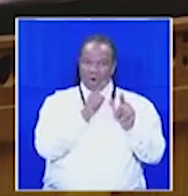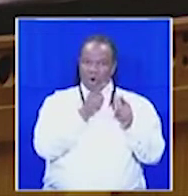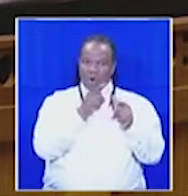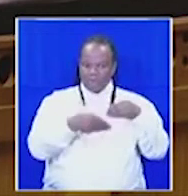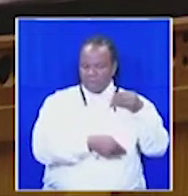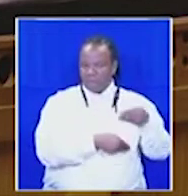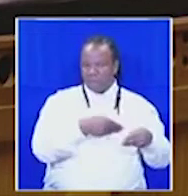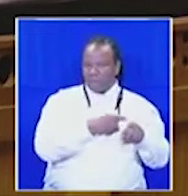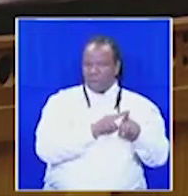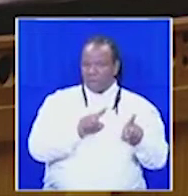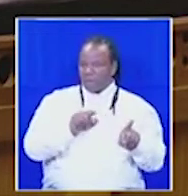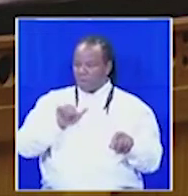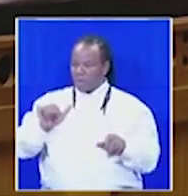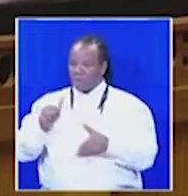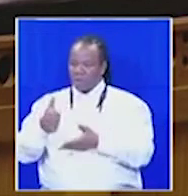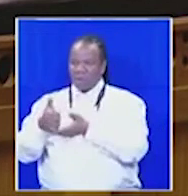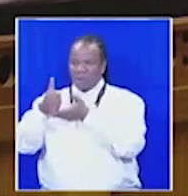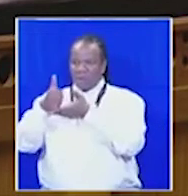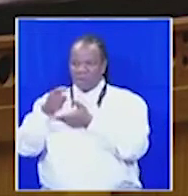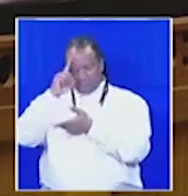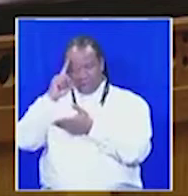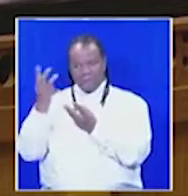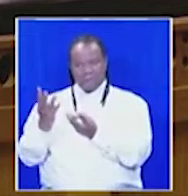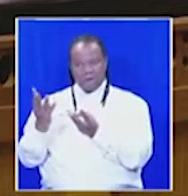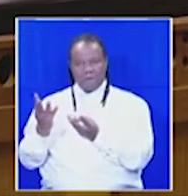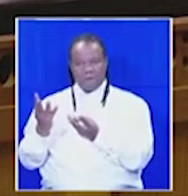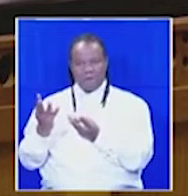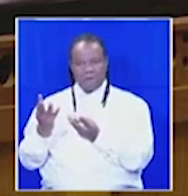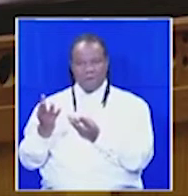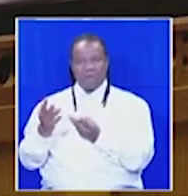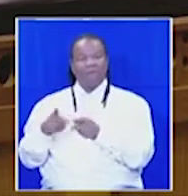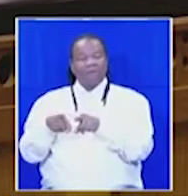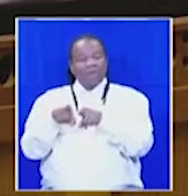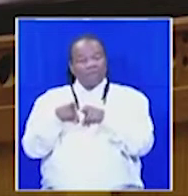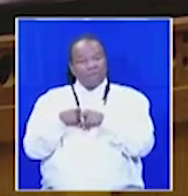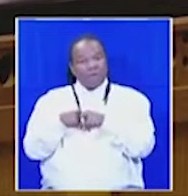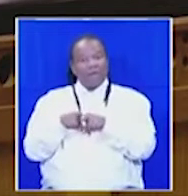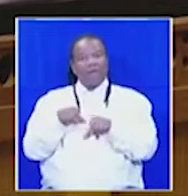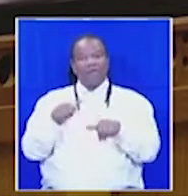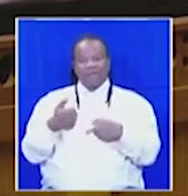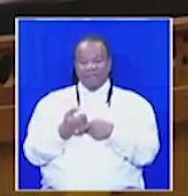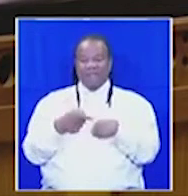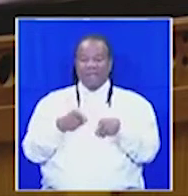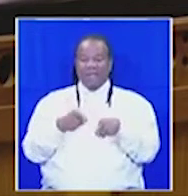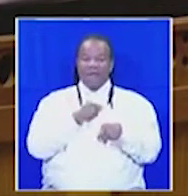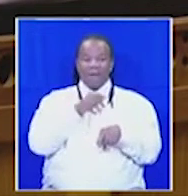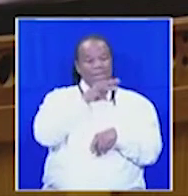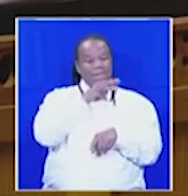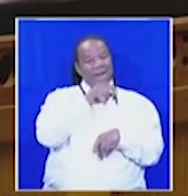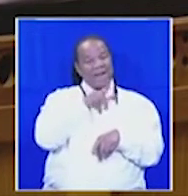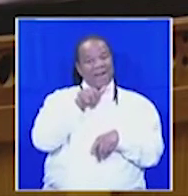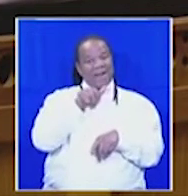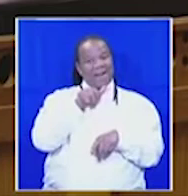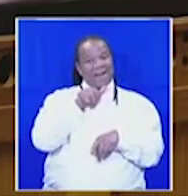obstacles that black people face in our economy. It is starting to resemble increasingly Malaysia's narrow 51%